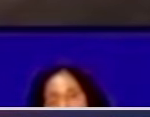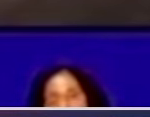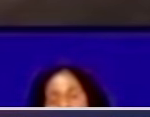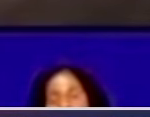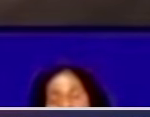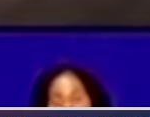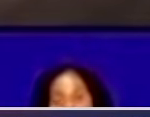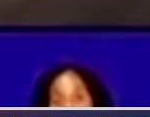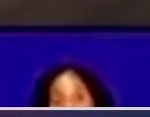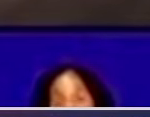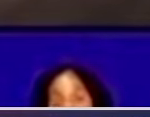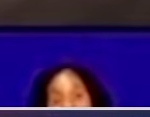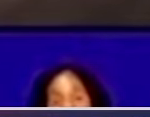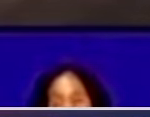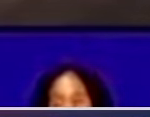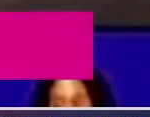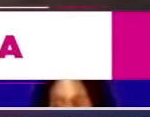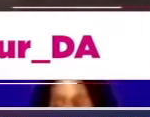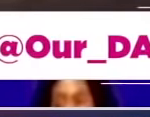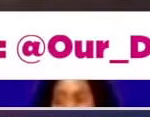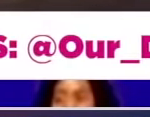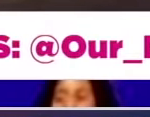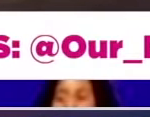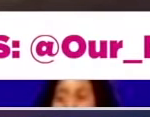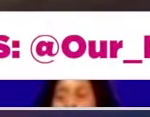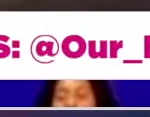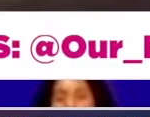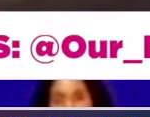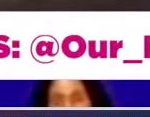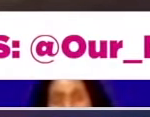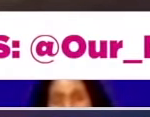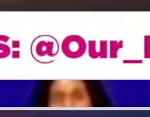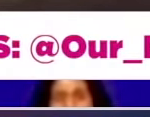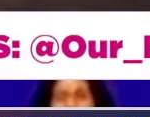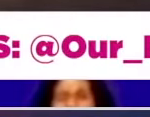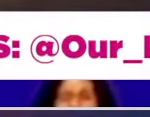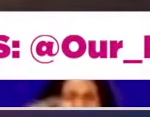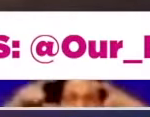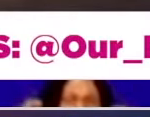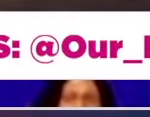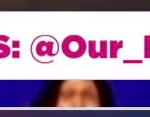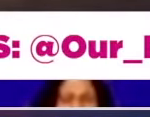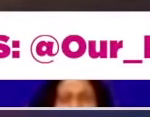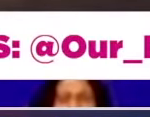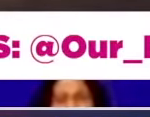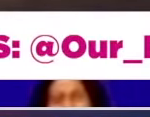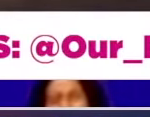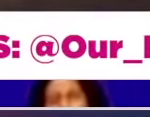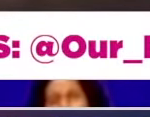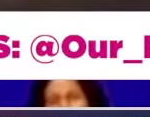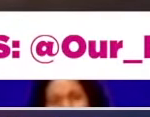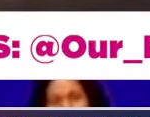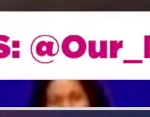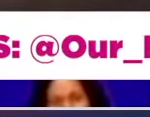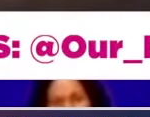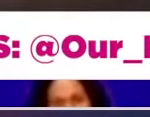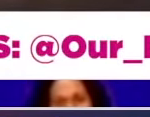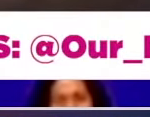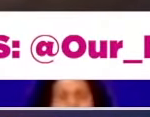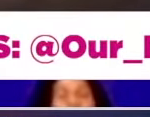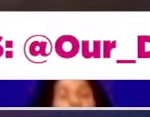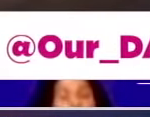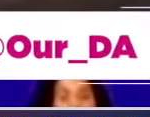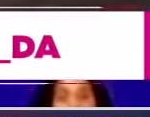and consolidating ministries, you still preside over one of the biggest cabinets in the world. A massive jobs for cadres scheme